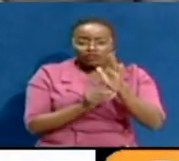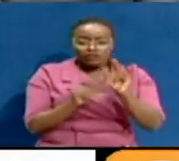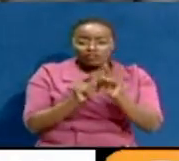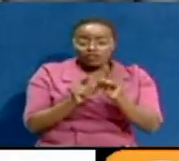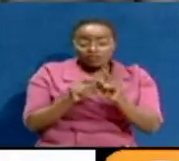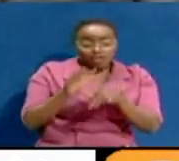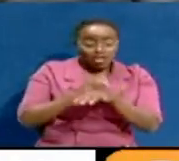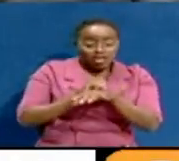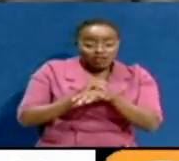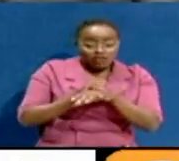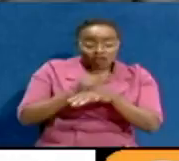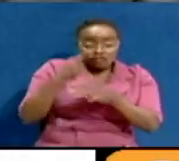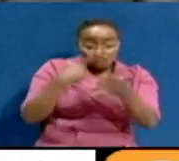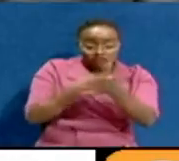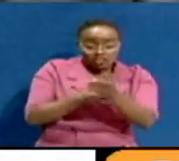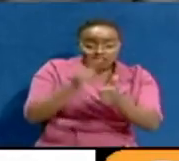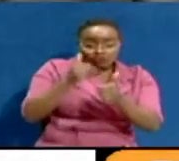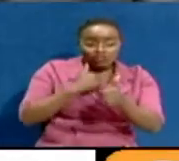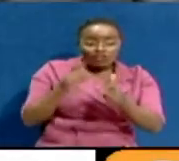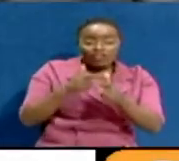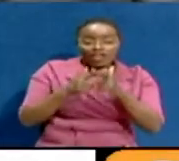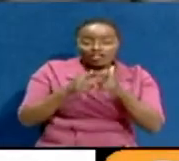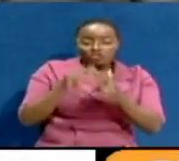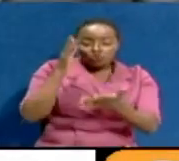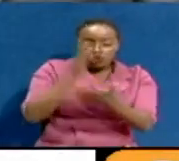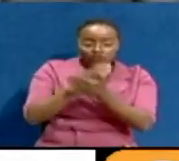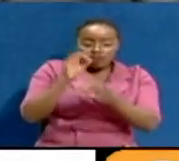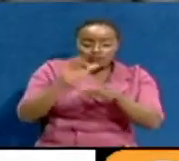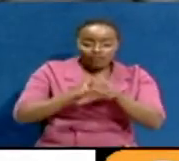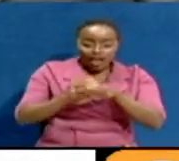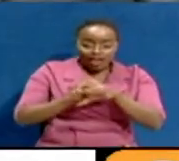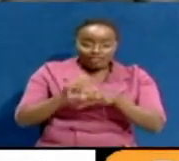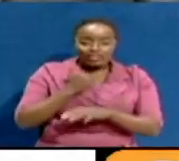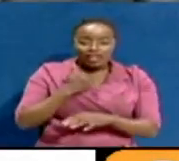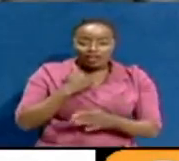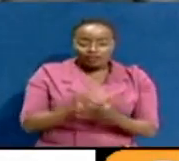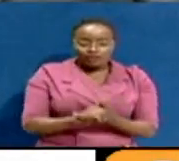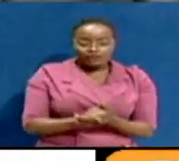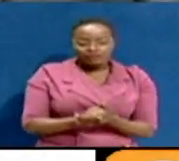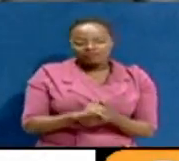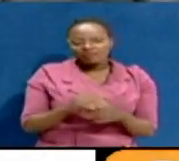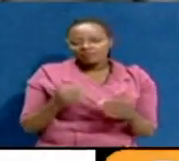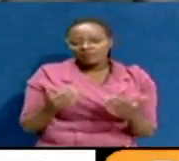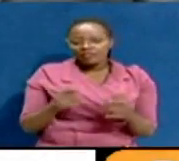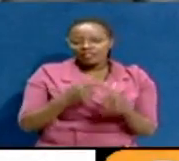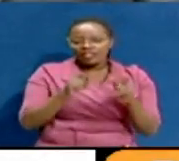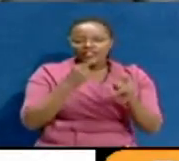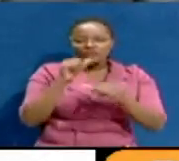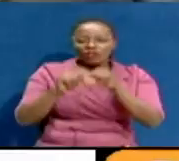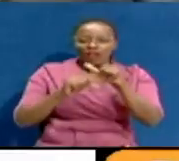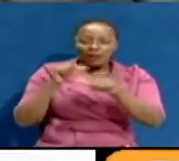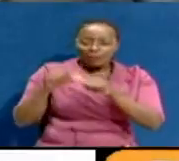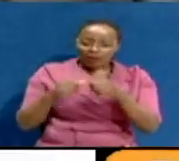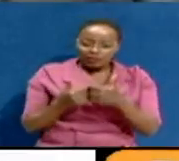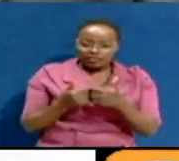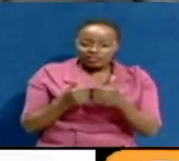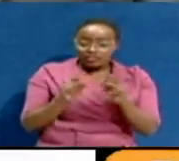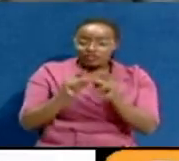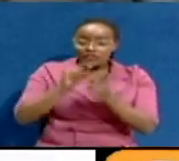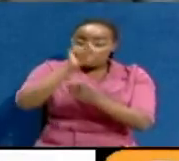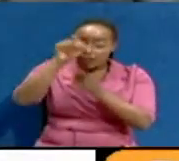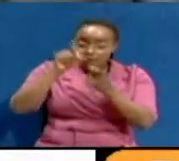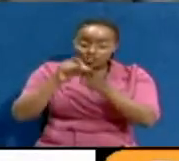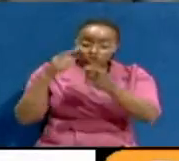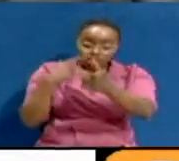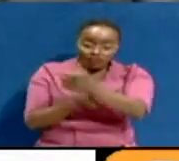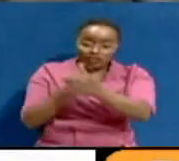ingredients for the vaccine to check whether you're allergic to that. Other than that, there was this talk about eggs and so on. The particular